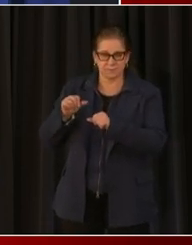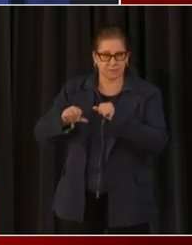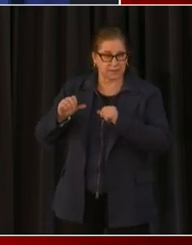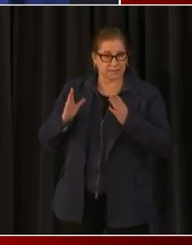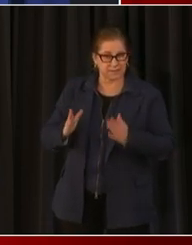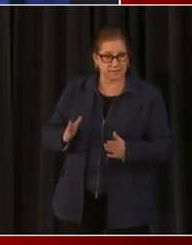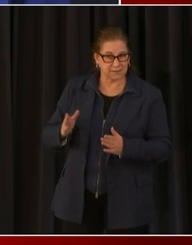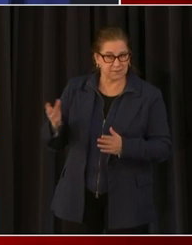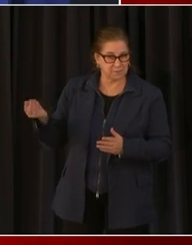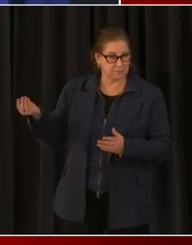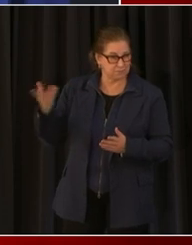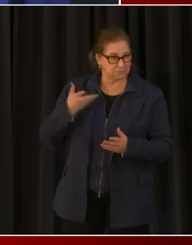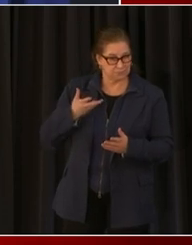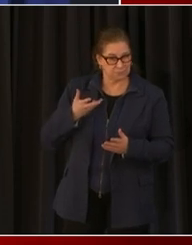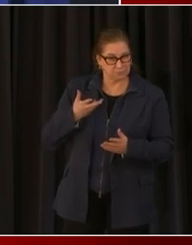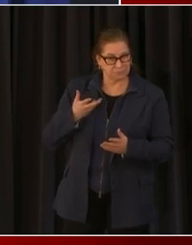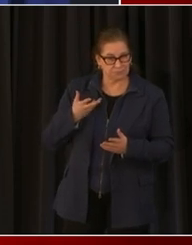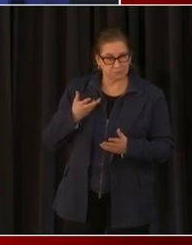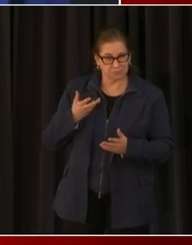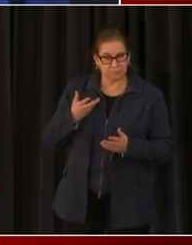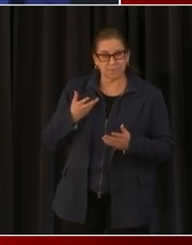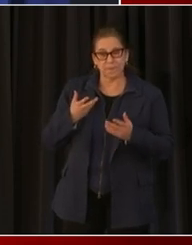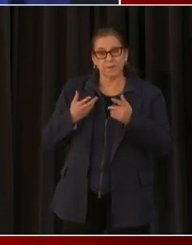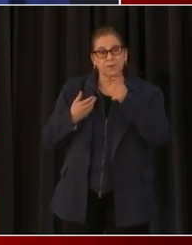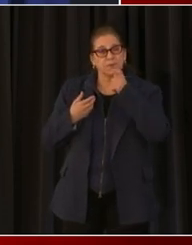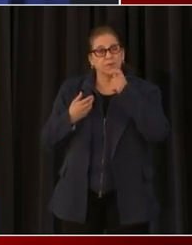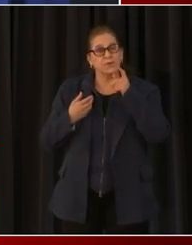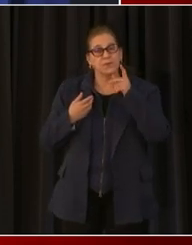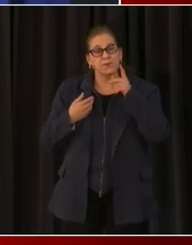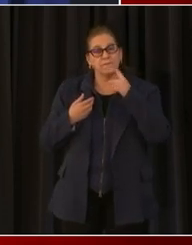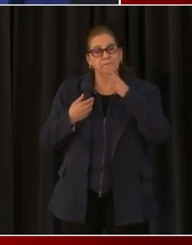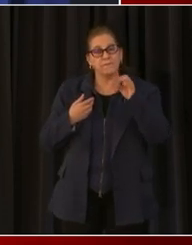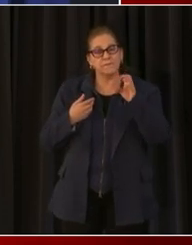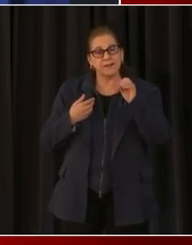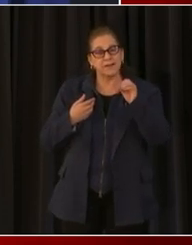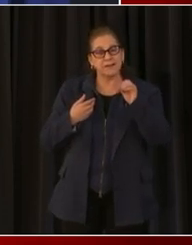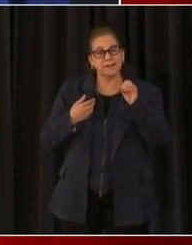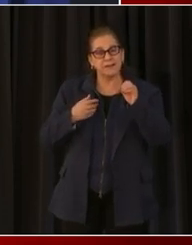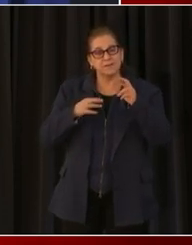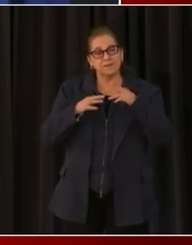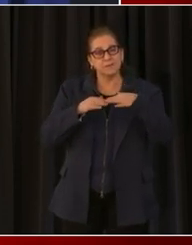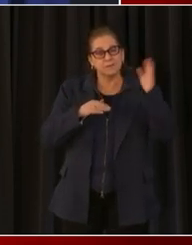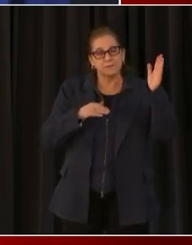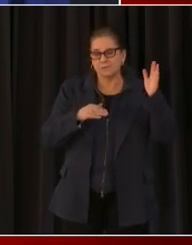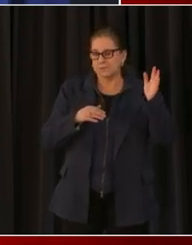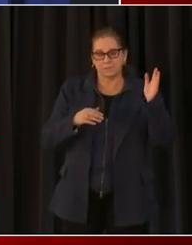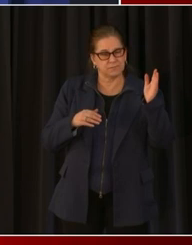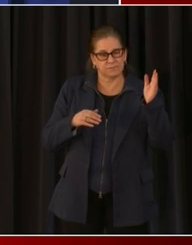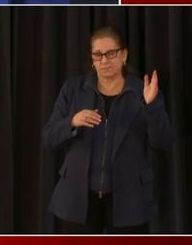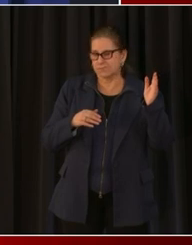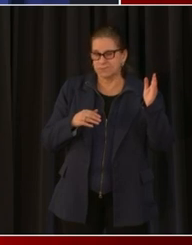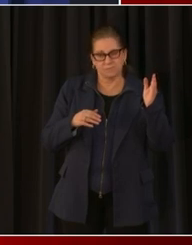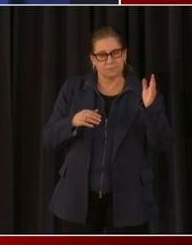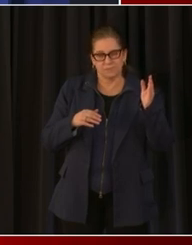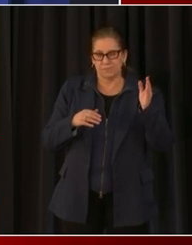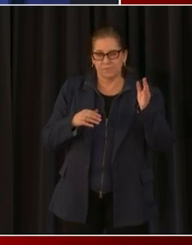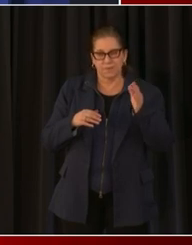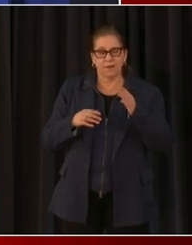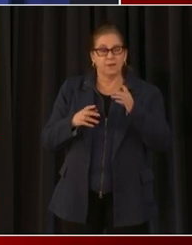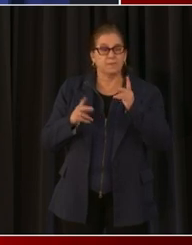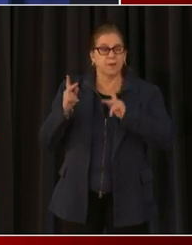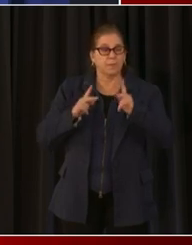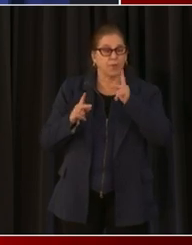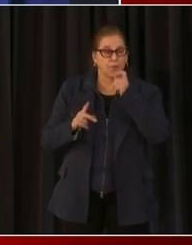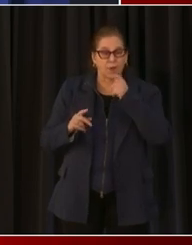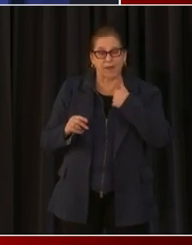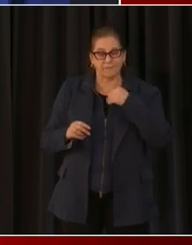Amanda's question that asked if we would start at individuals who are 50 or older, individuals who have sickle cell, who have succumbed to this disease,